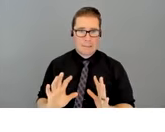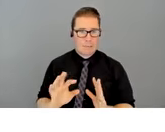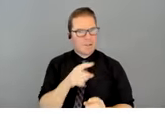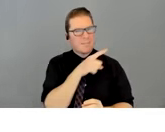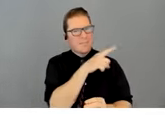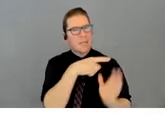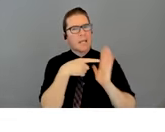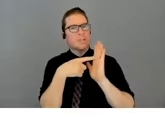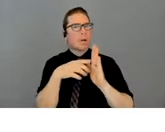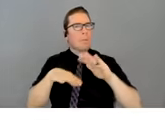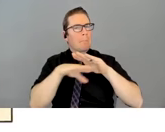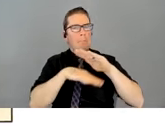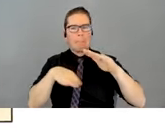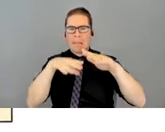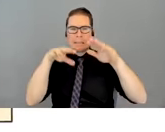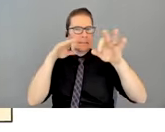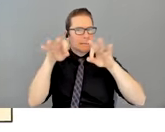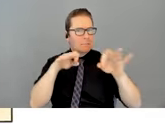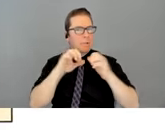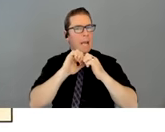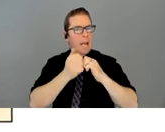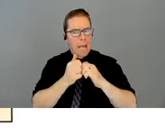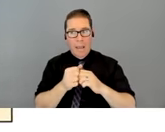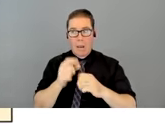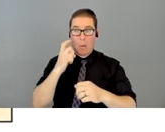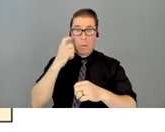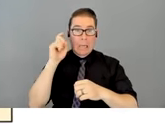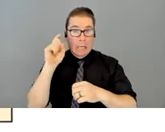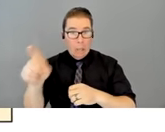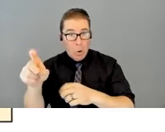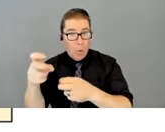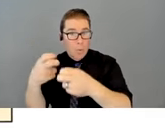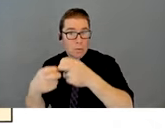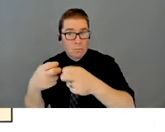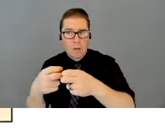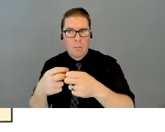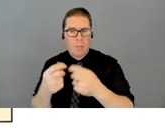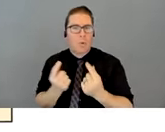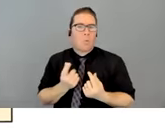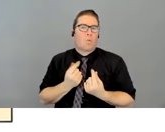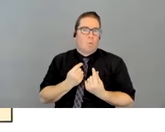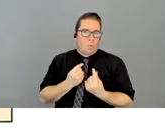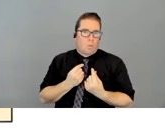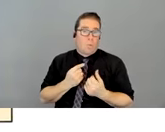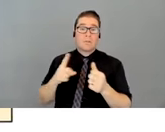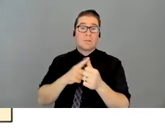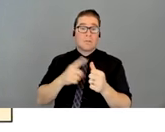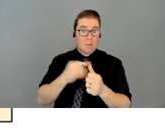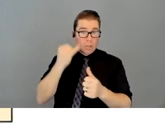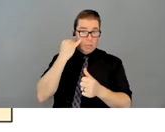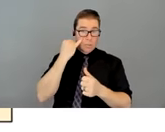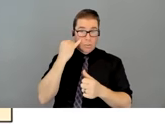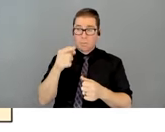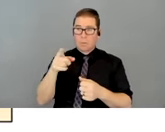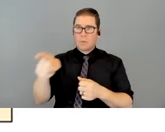to move through the process. So first we'll talk about allegations of dishonesty. You can see in the flow chart